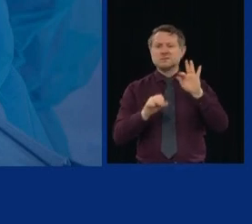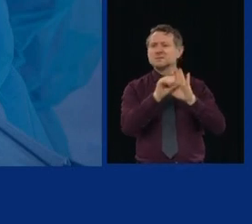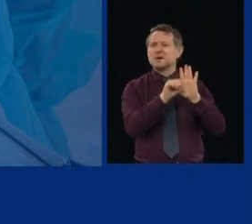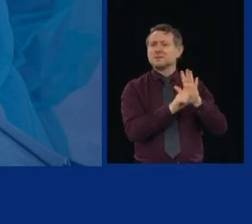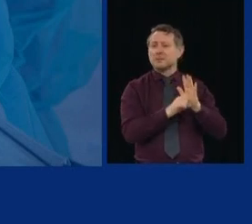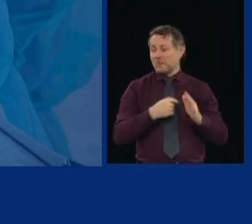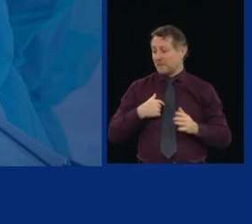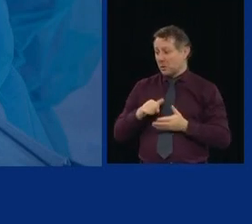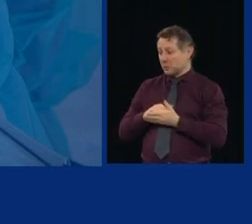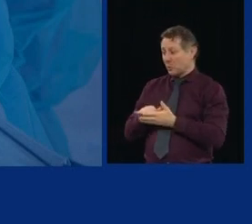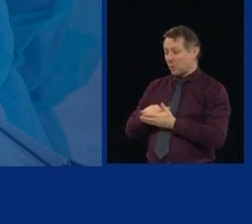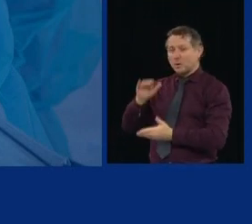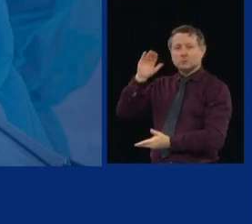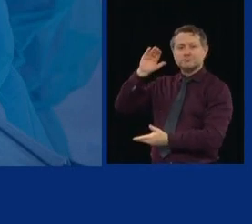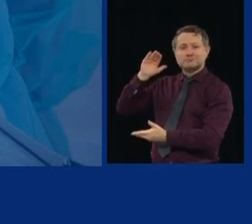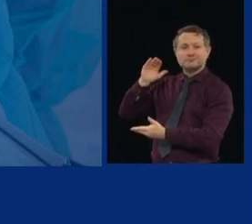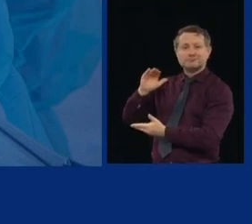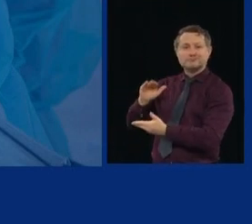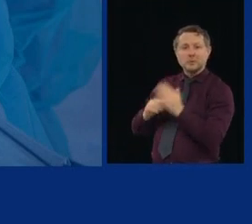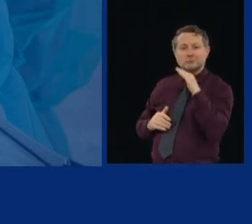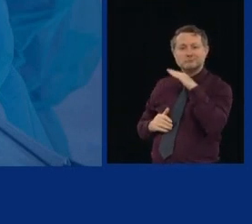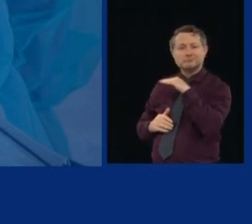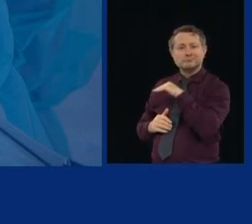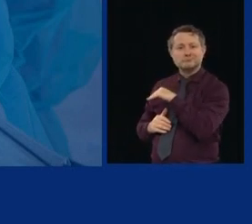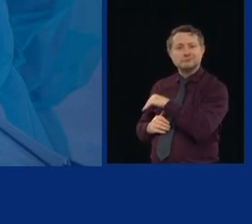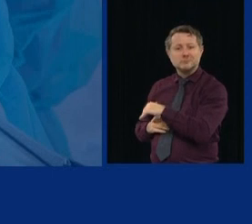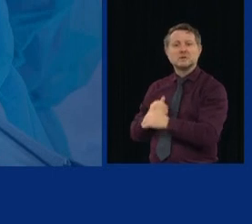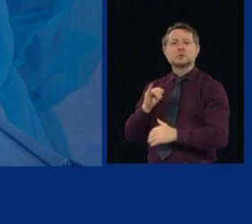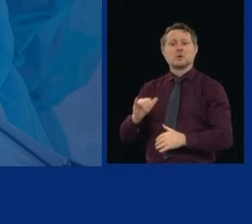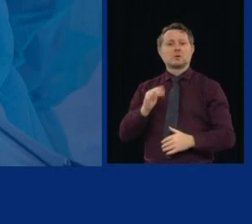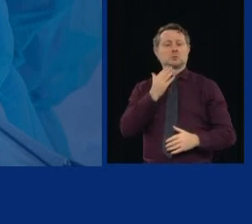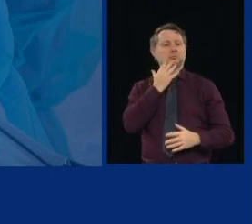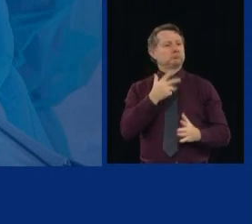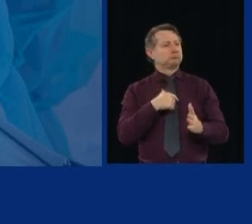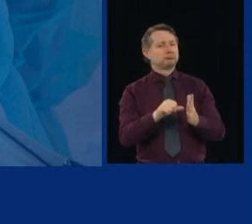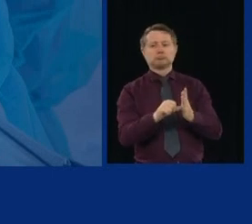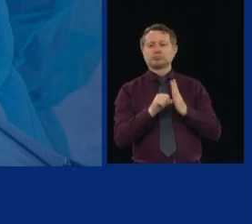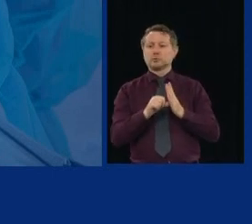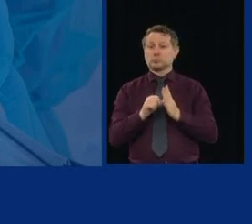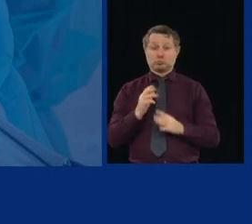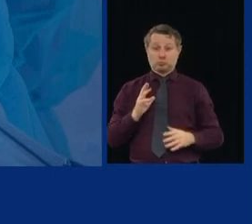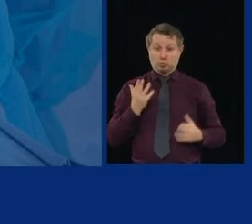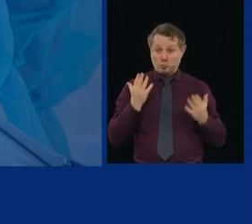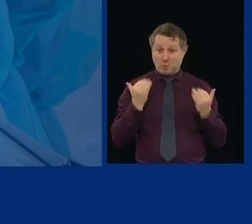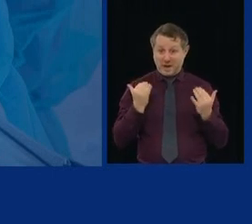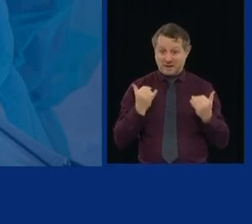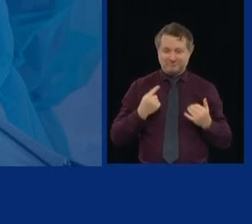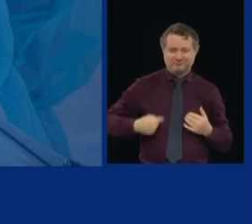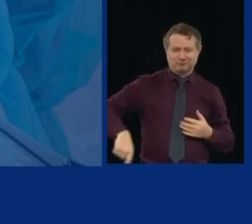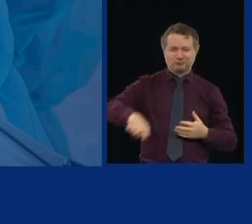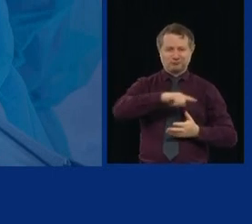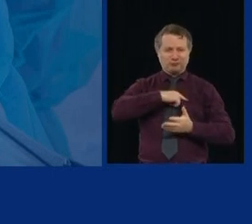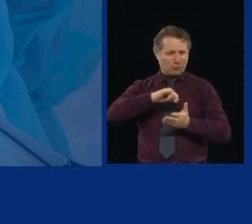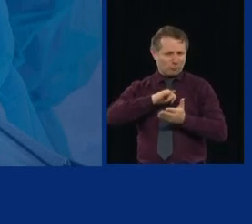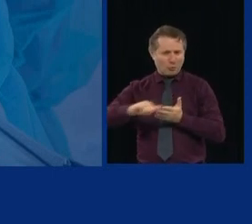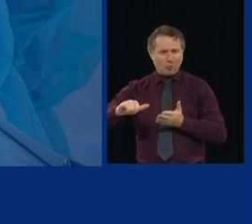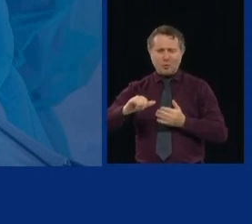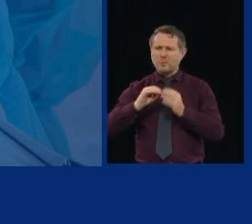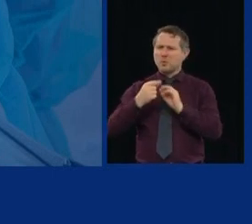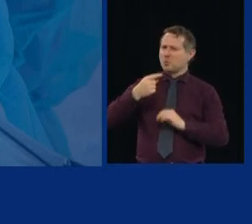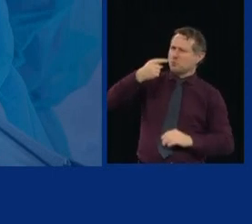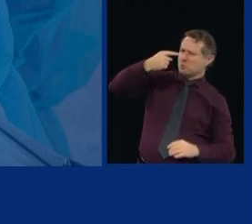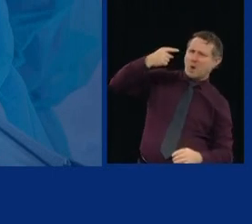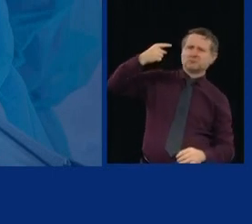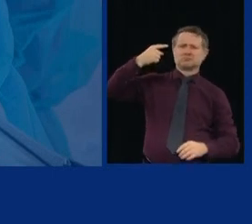and that's remarkable in some ways because we had more cases than anyone else, not because there's